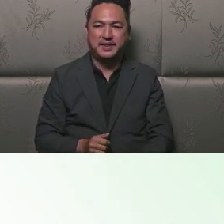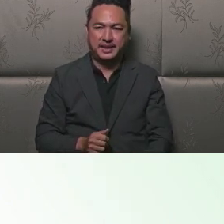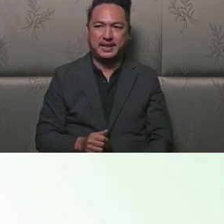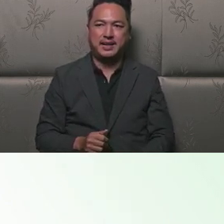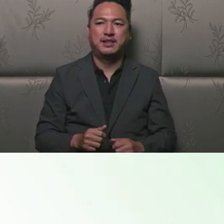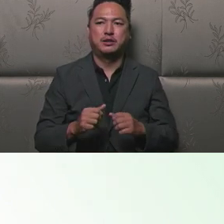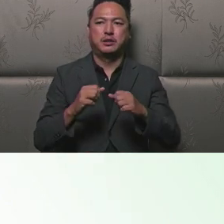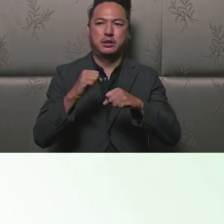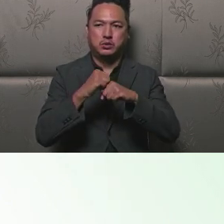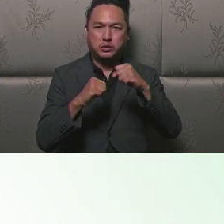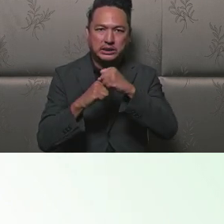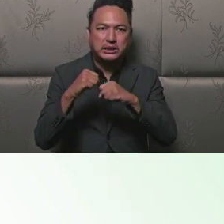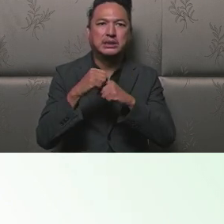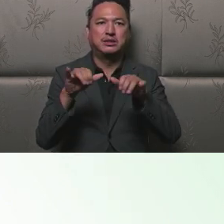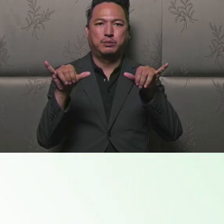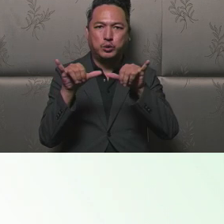Oh, sorry.